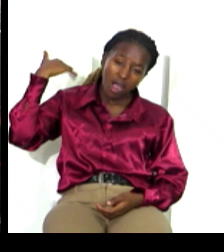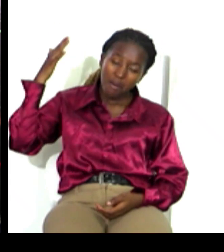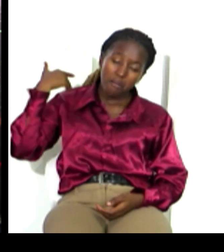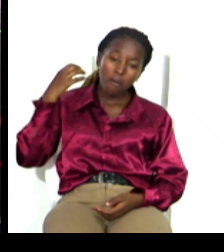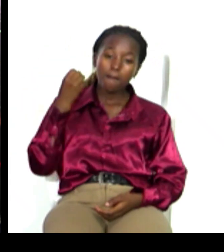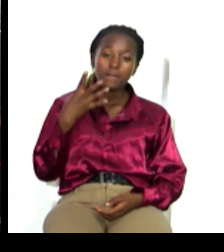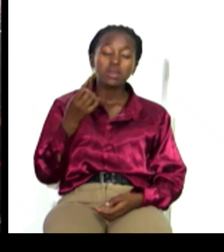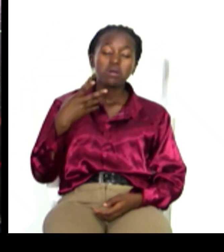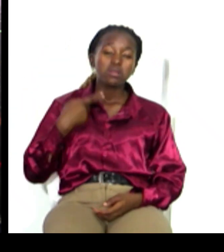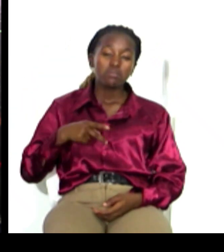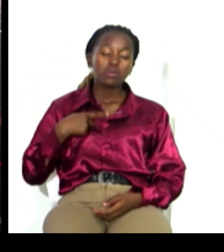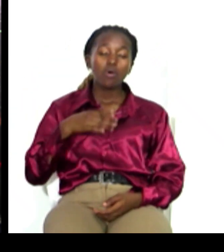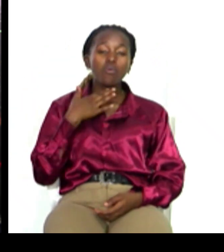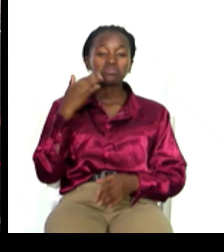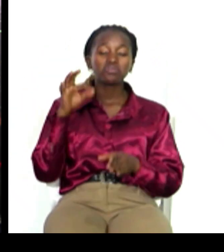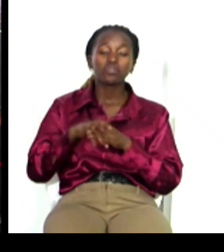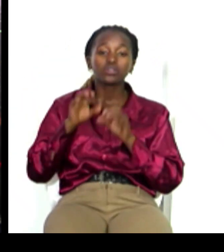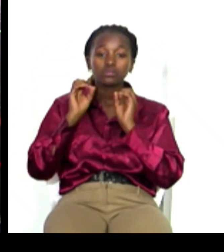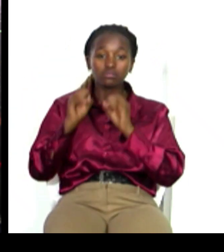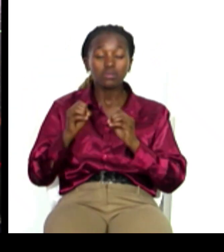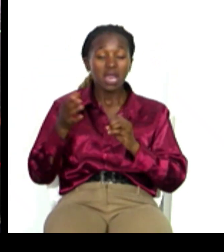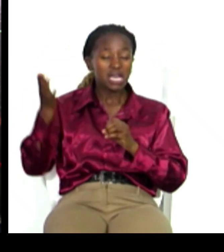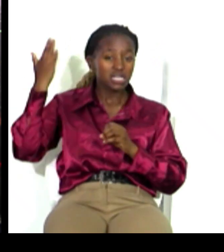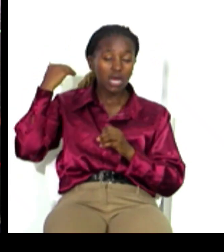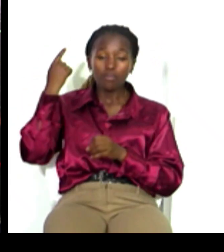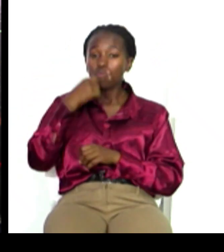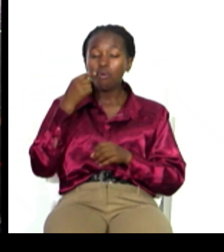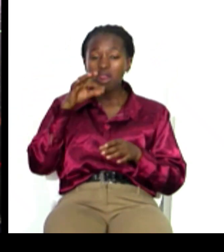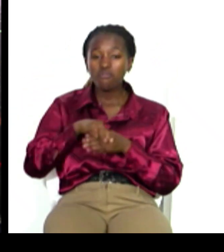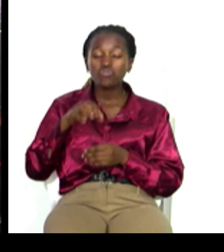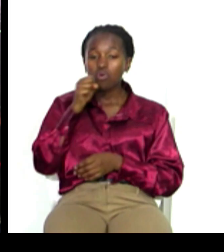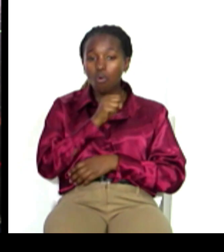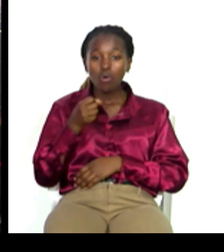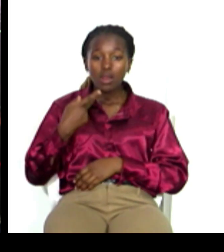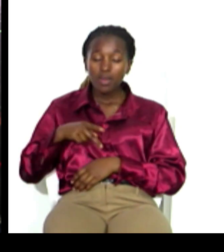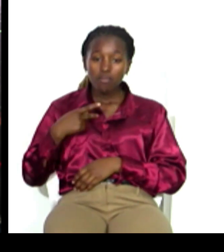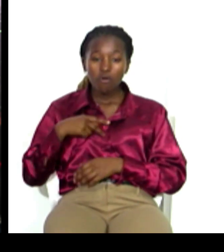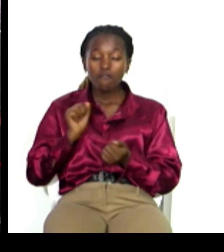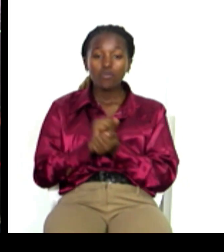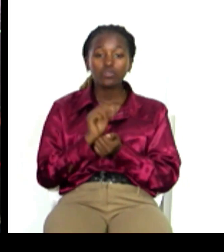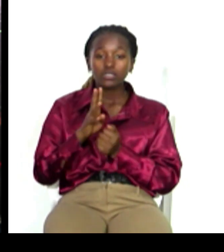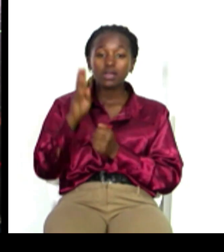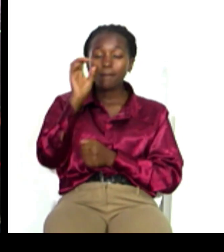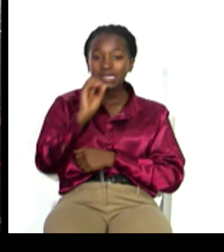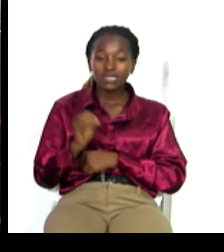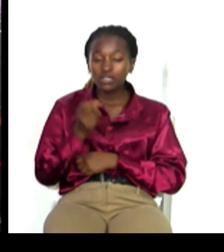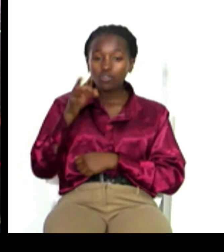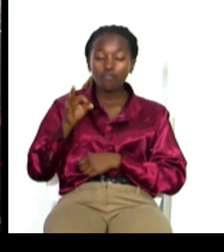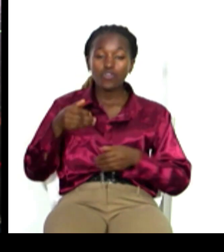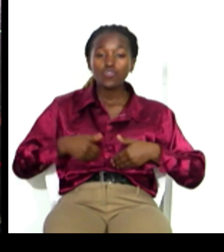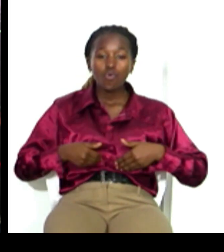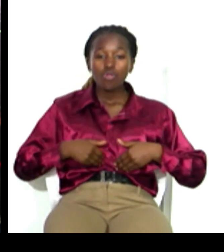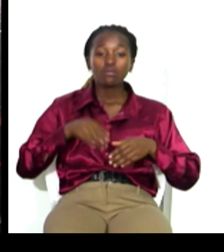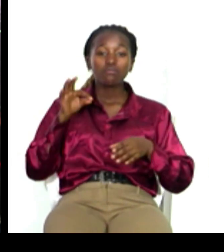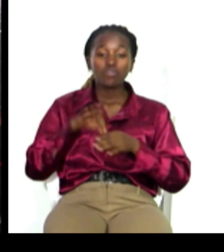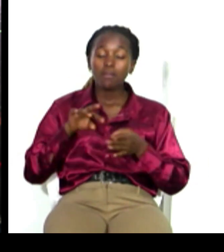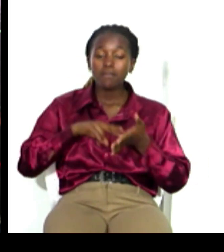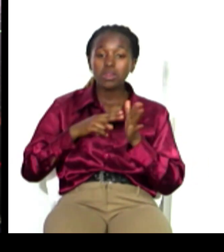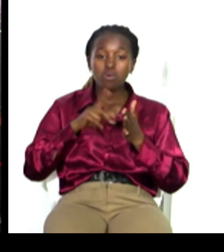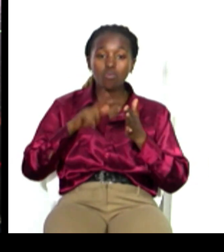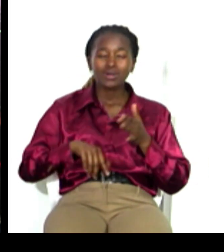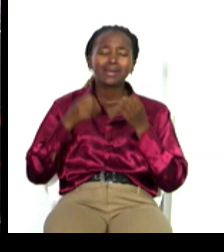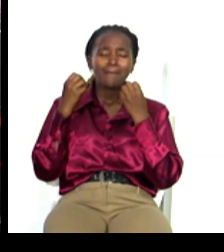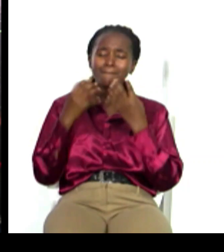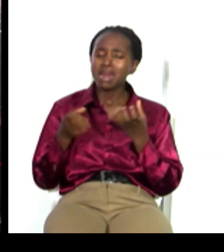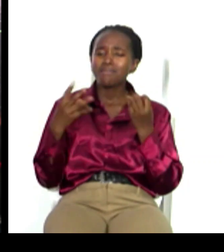wenye walivote sana, they are the elderly people. Youth wangapi walivote? Only 14% of youth voted. 14% out of